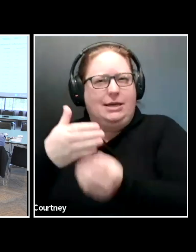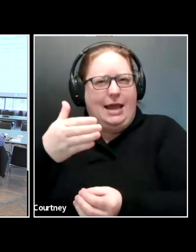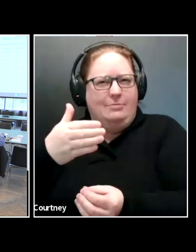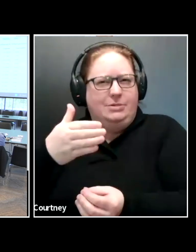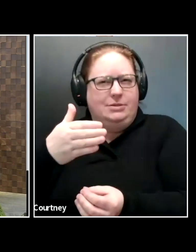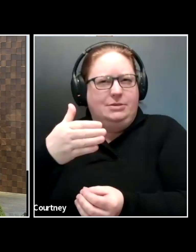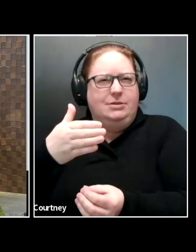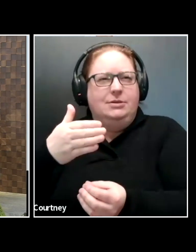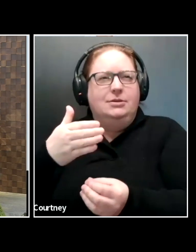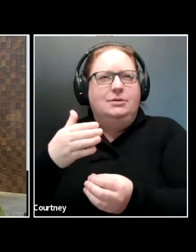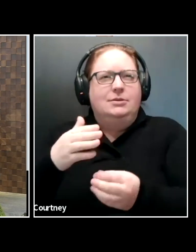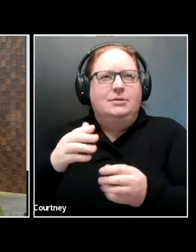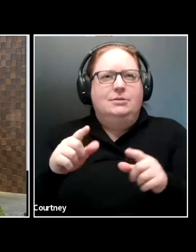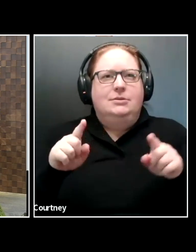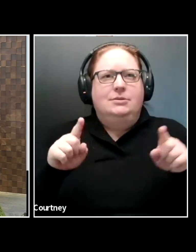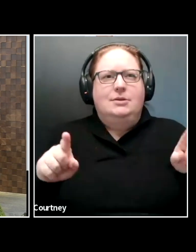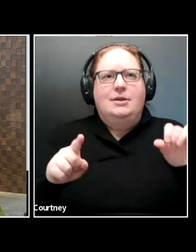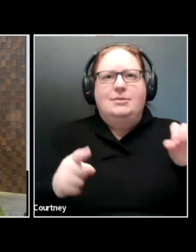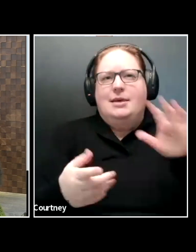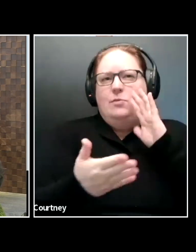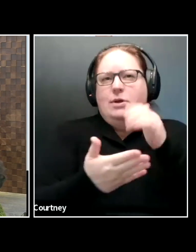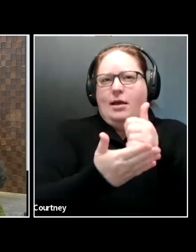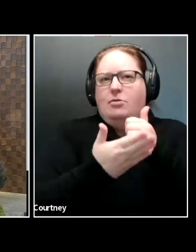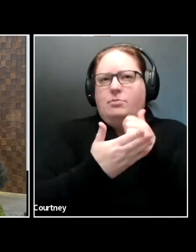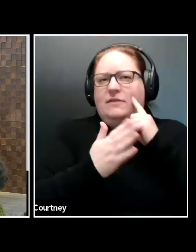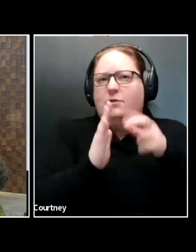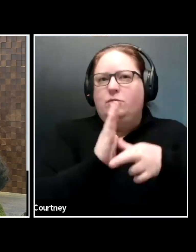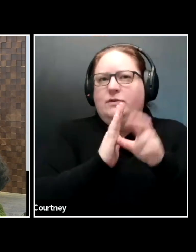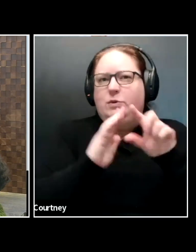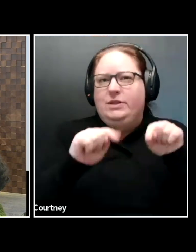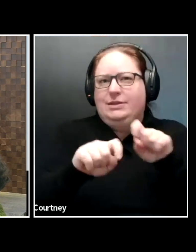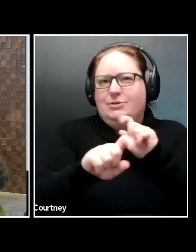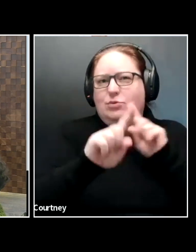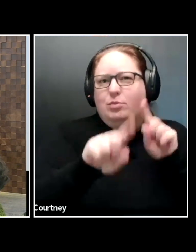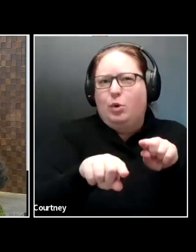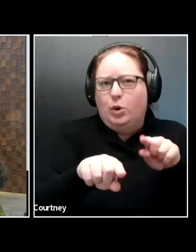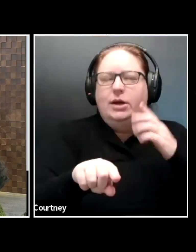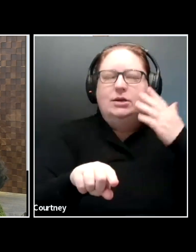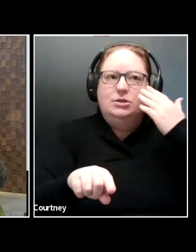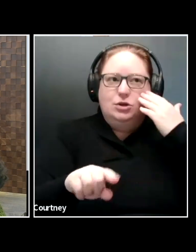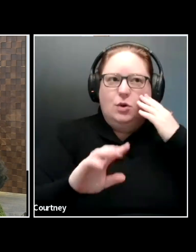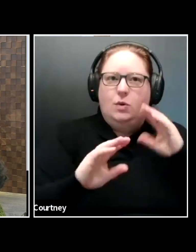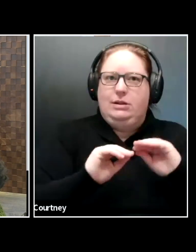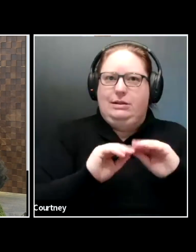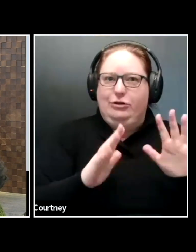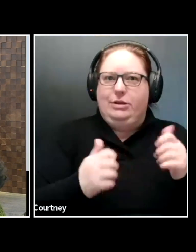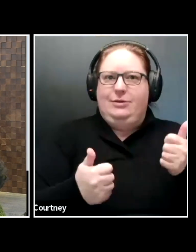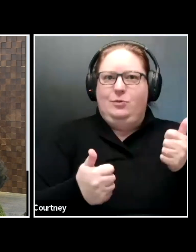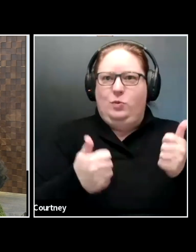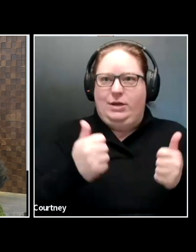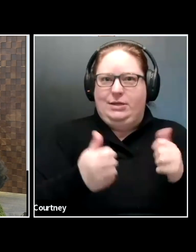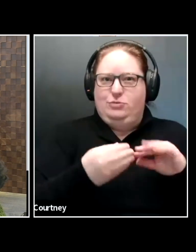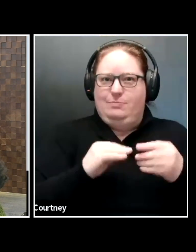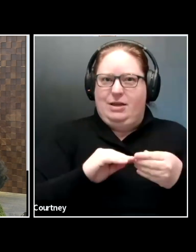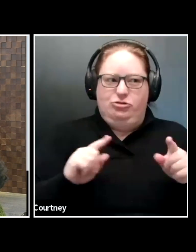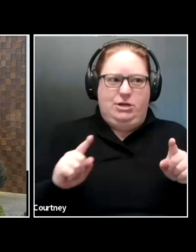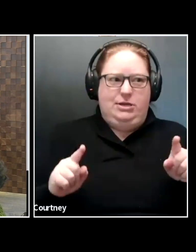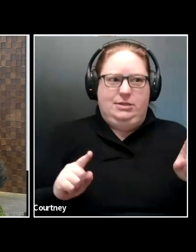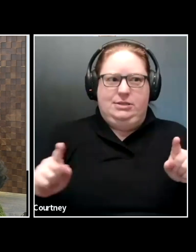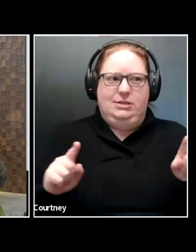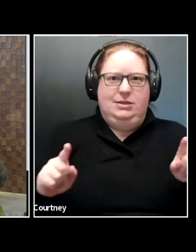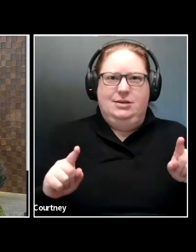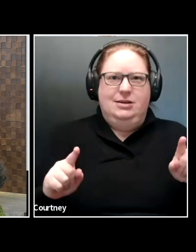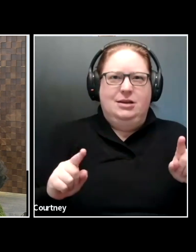that would help in looking at a report like this, is to know clearly which metrics are referring to